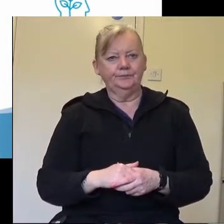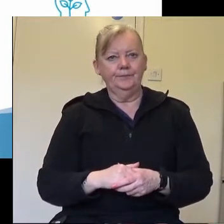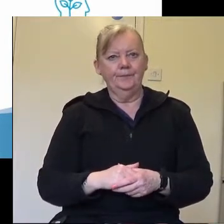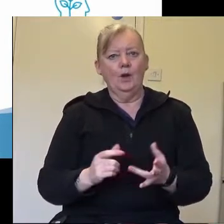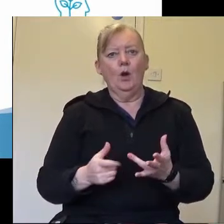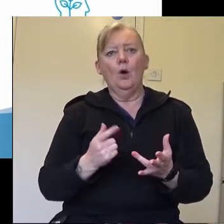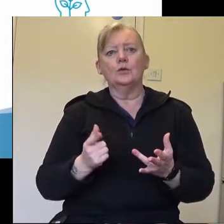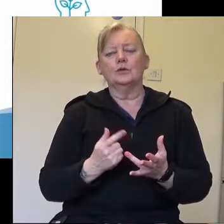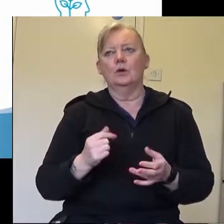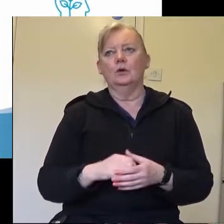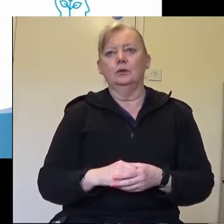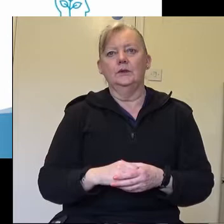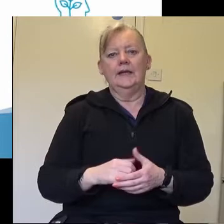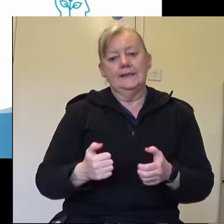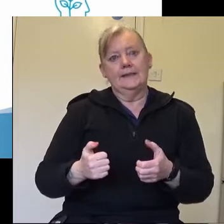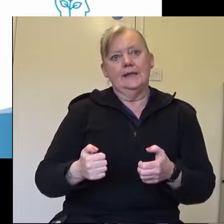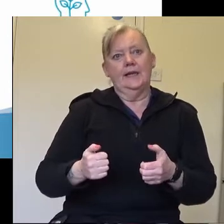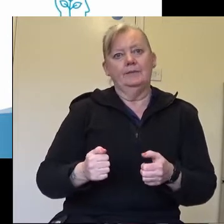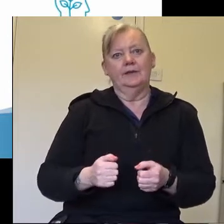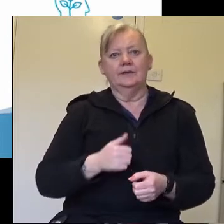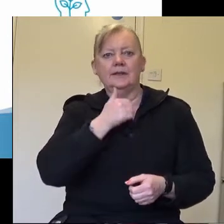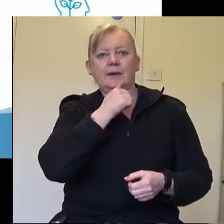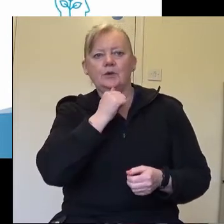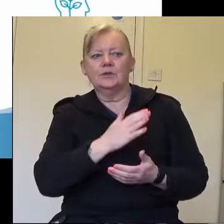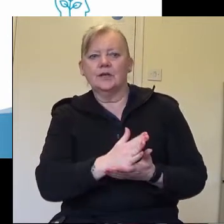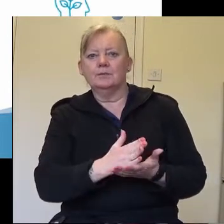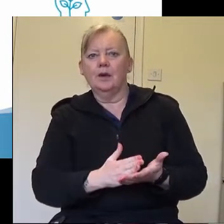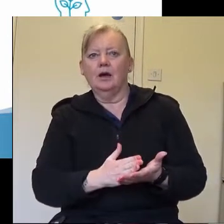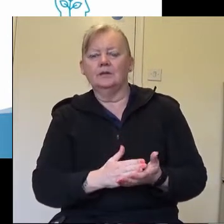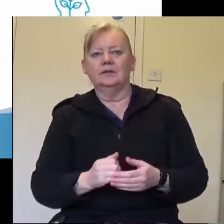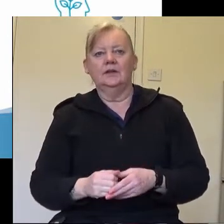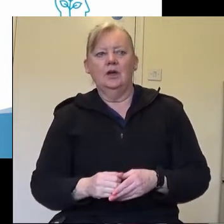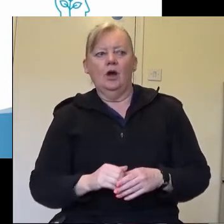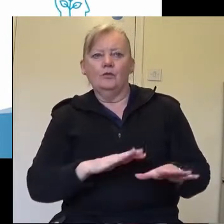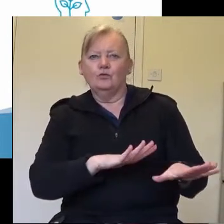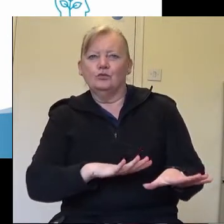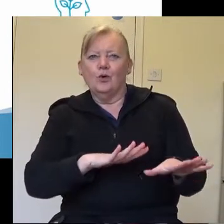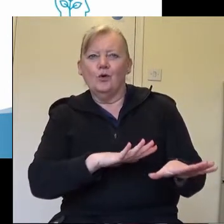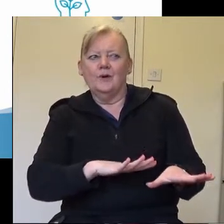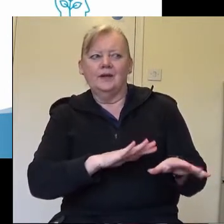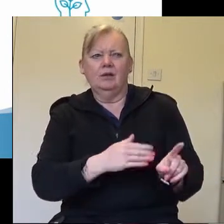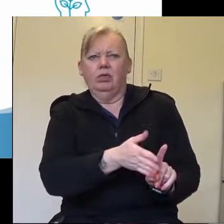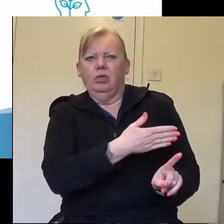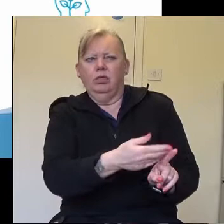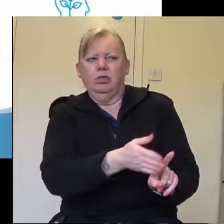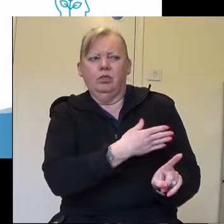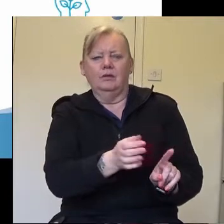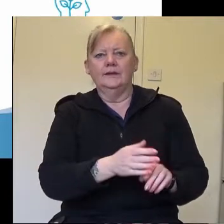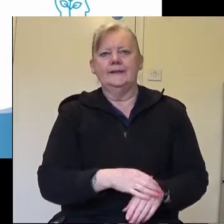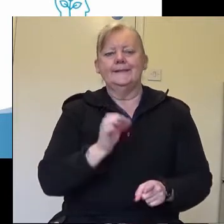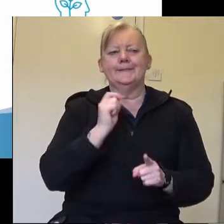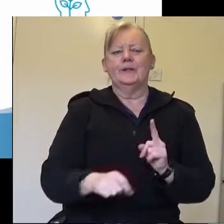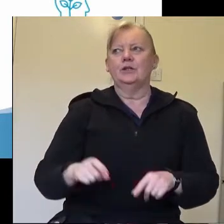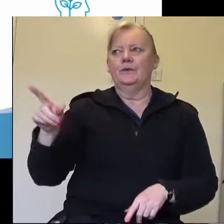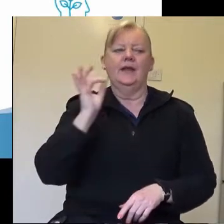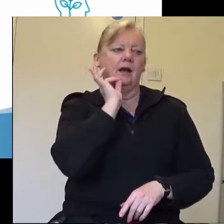in some cases also gaming can be used as part of grooming and exploitation of children, especially when they ask